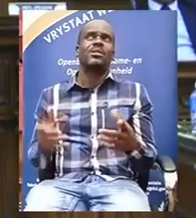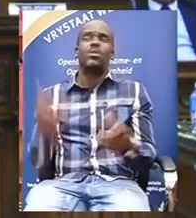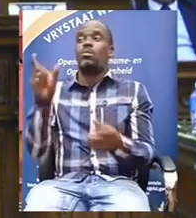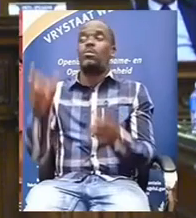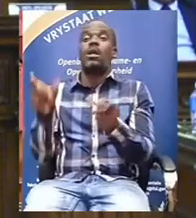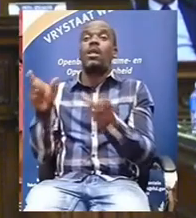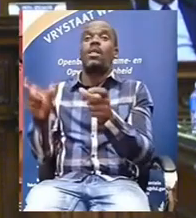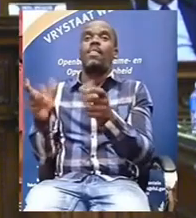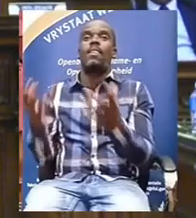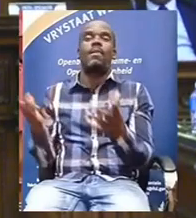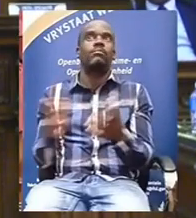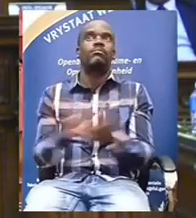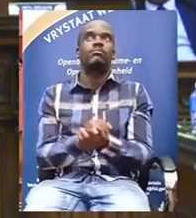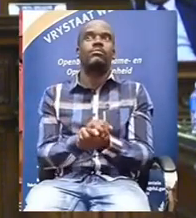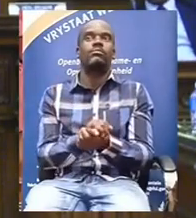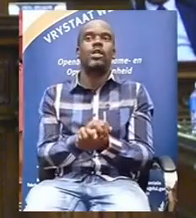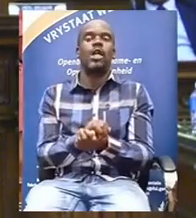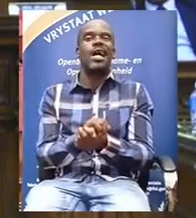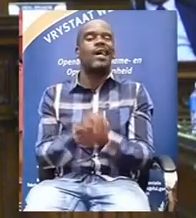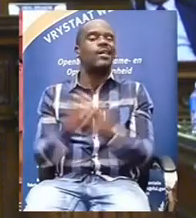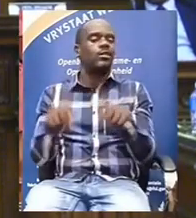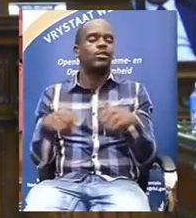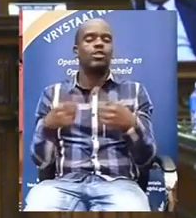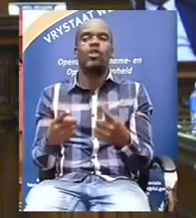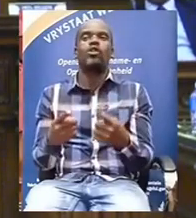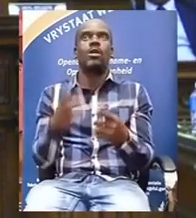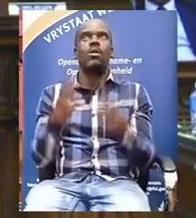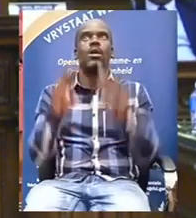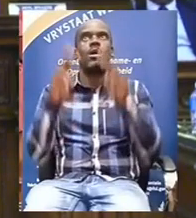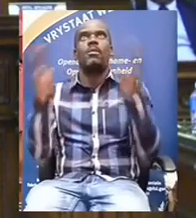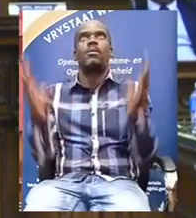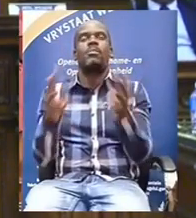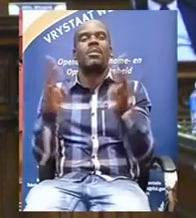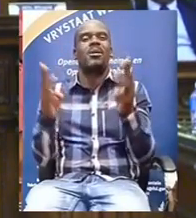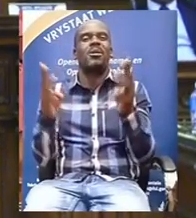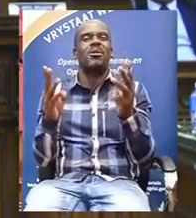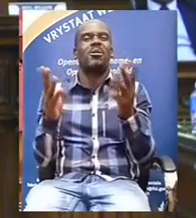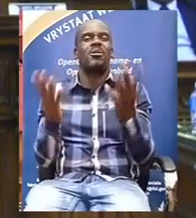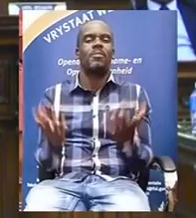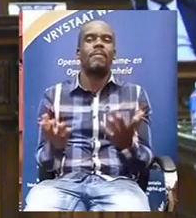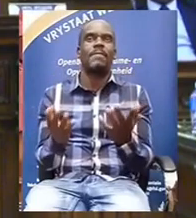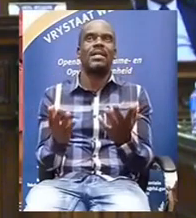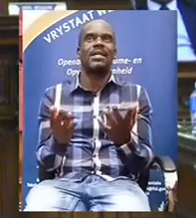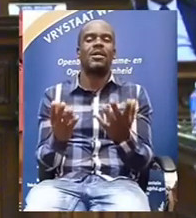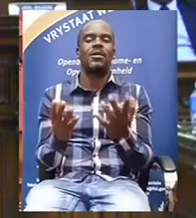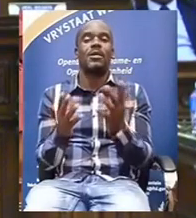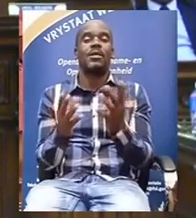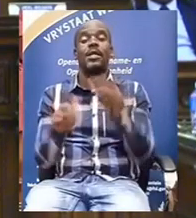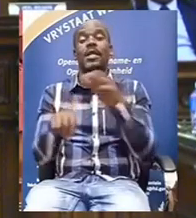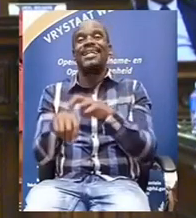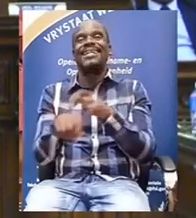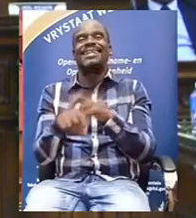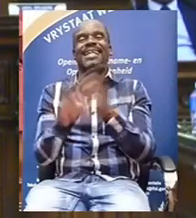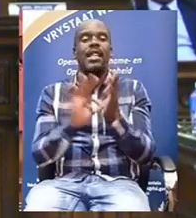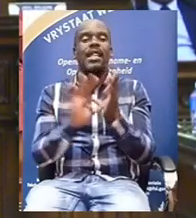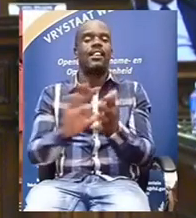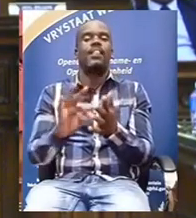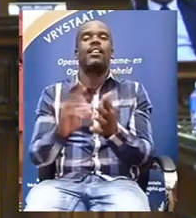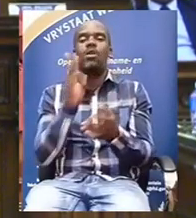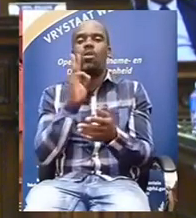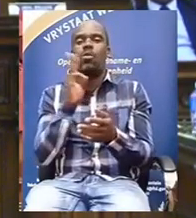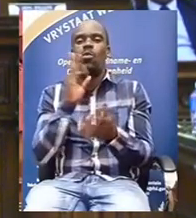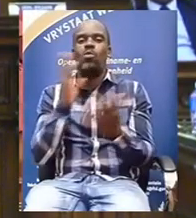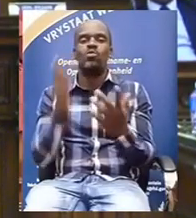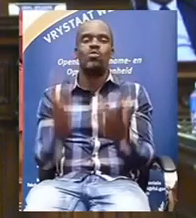are entitled. Not only are our people being denied their right to clean water, but in addition, we see that